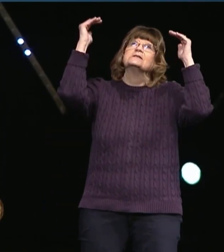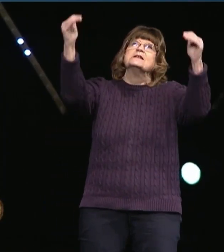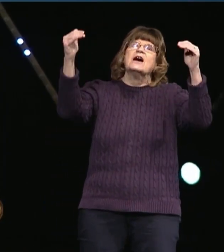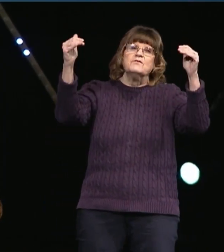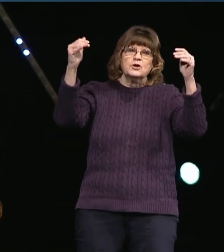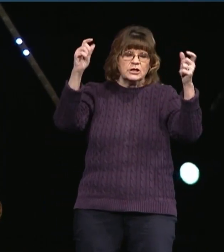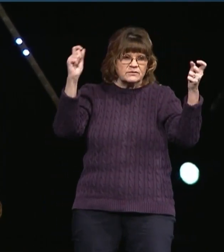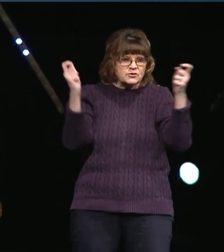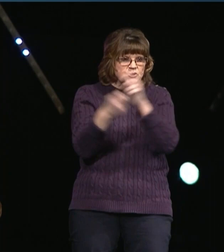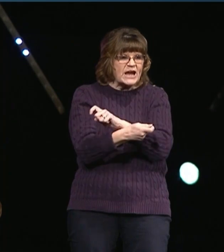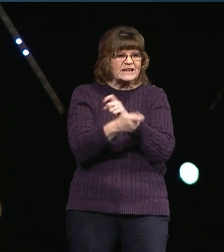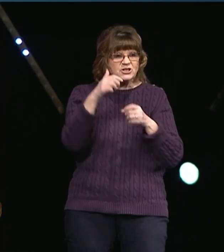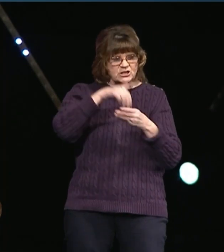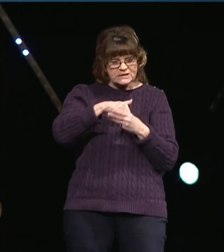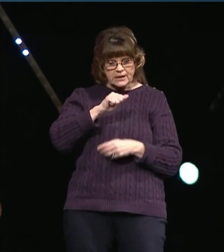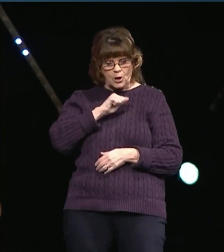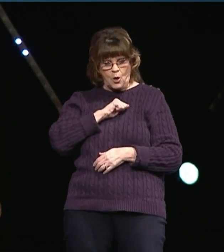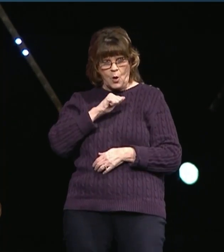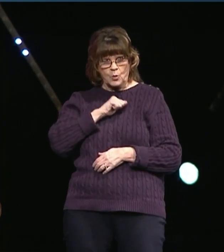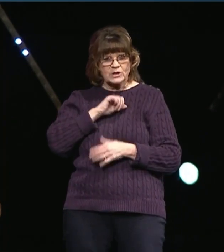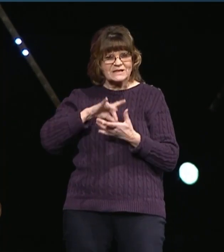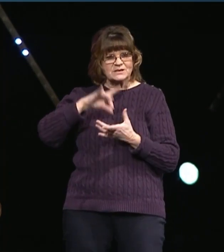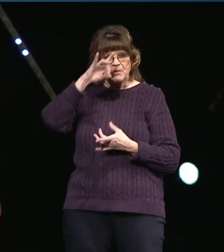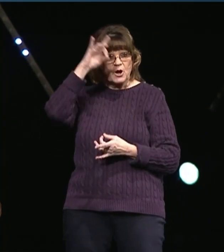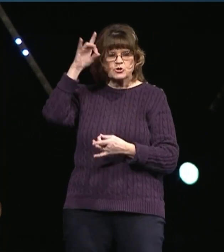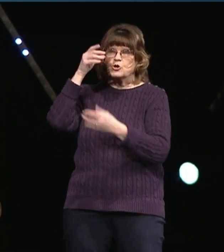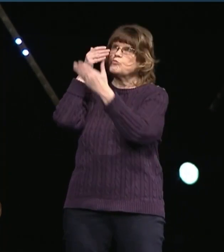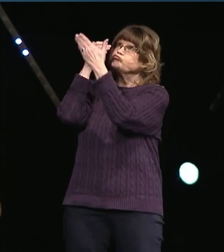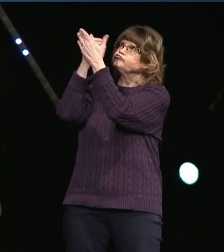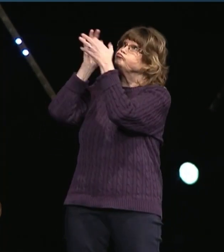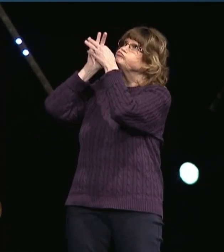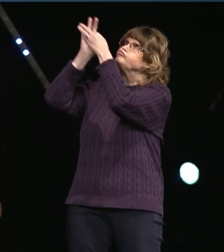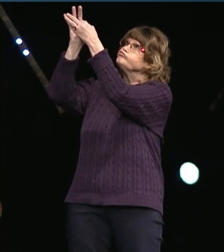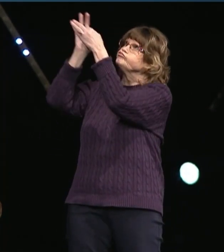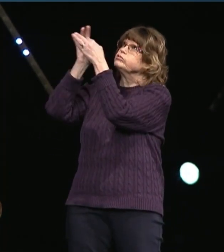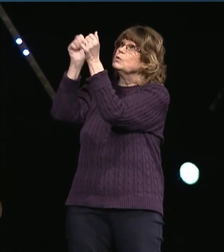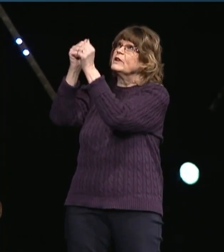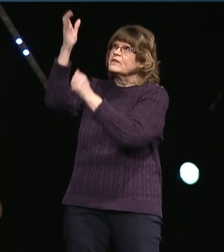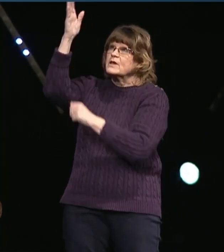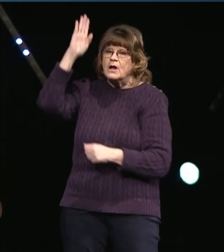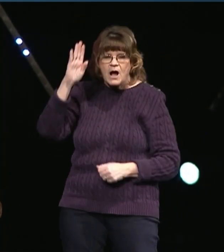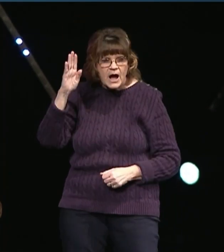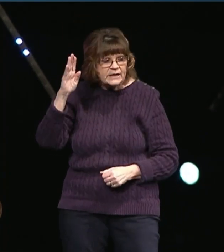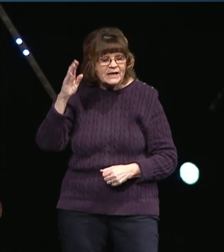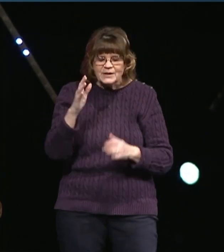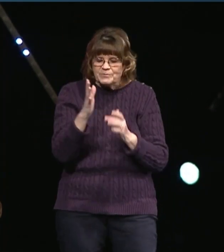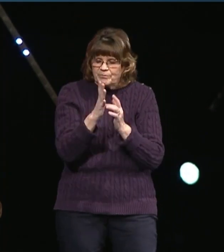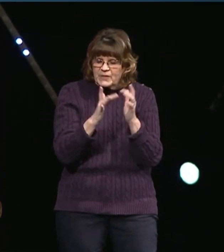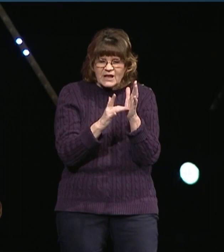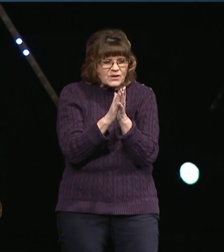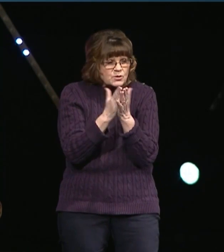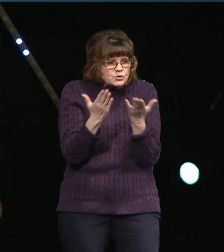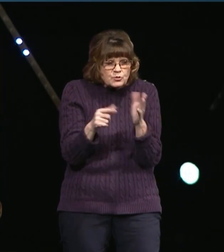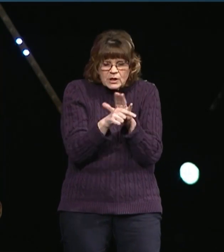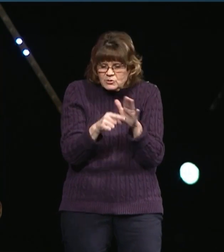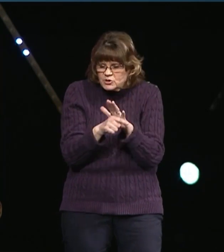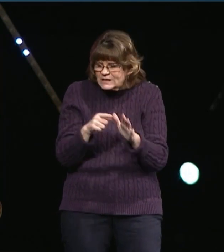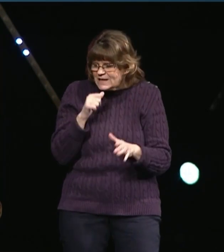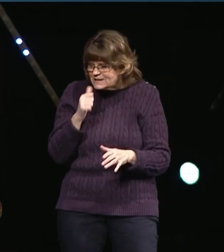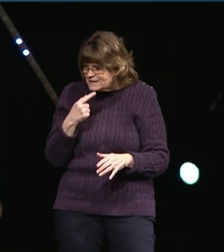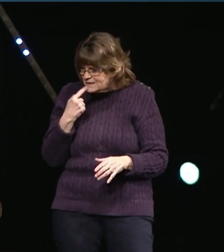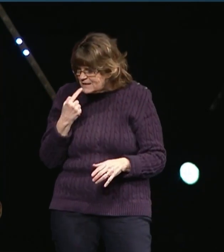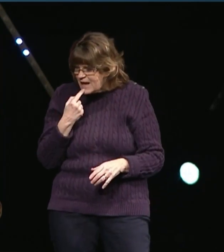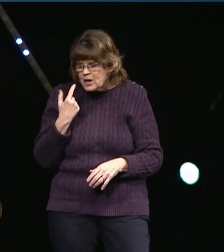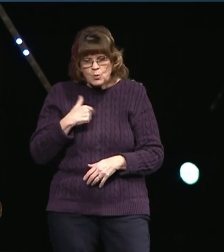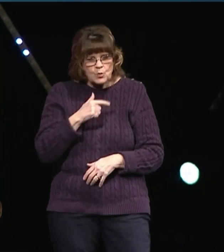needed is in our own spiritual walk. Scripture doesn't tell us that we need to